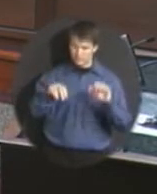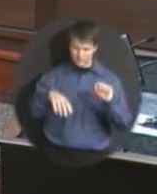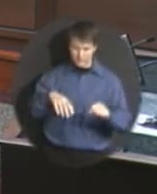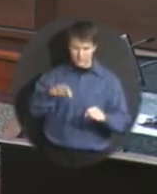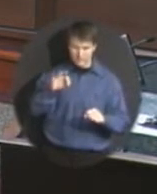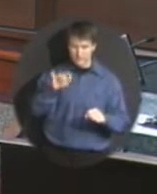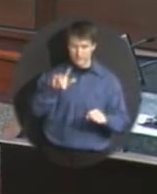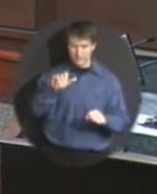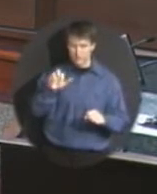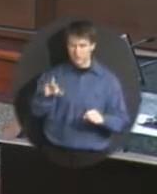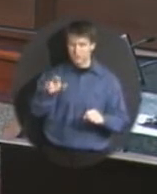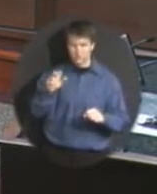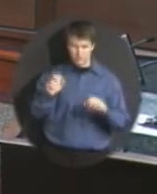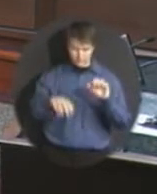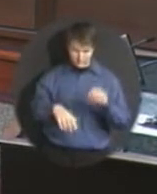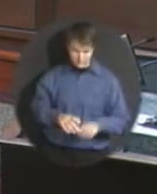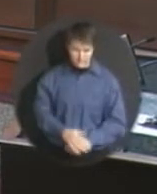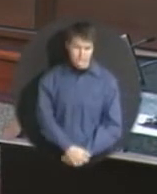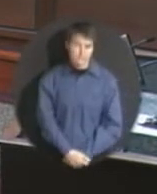Mrs. Felter? Yes.